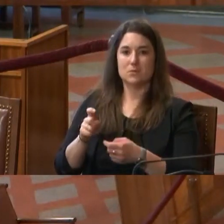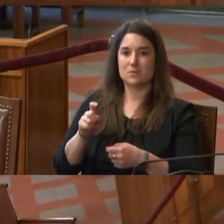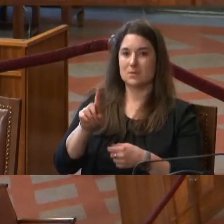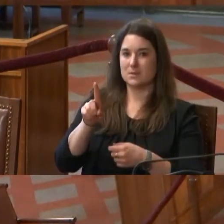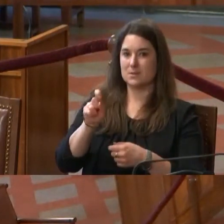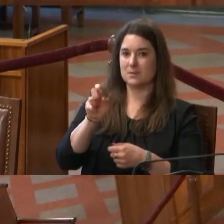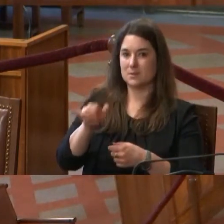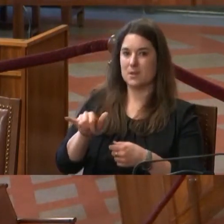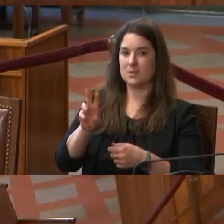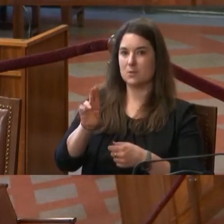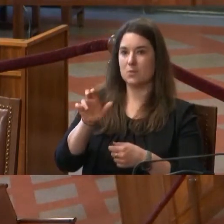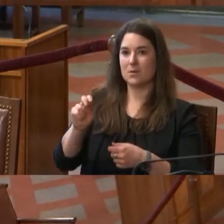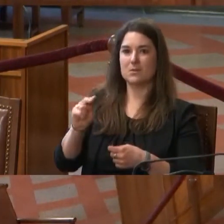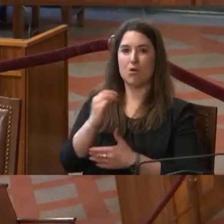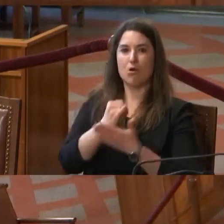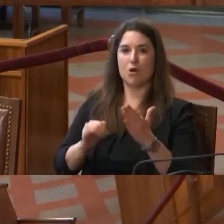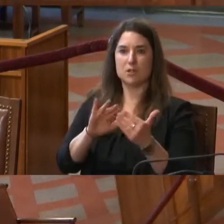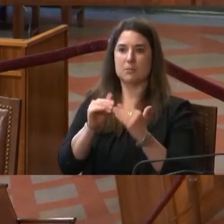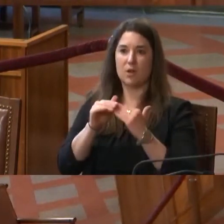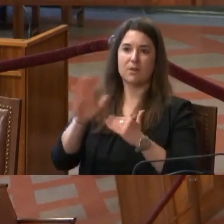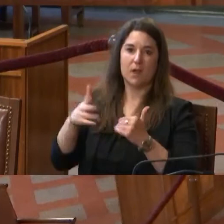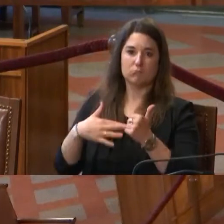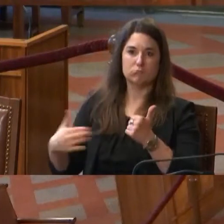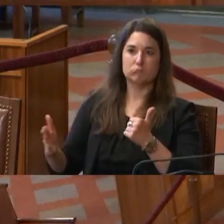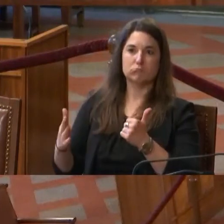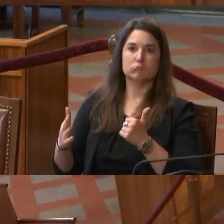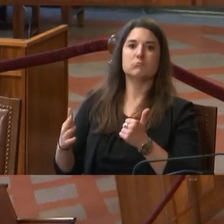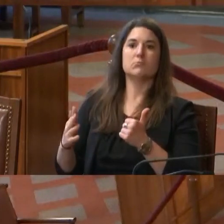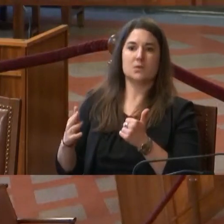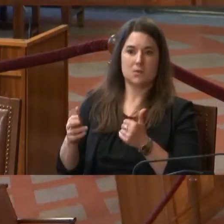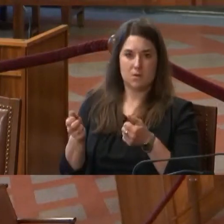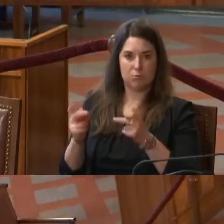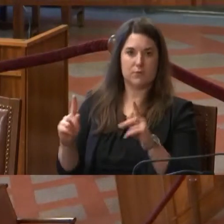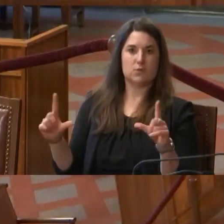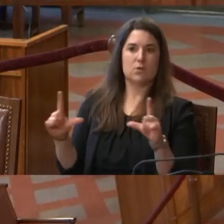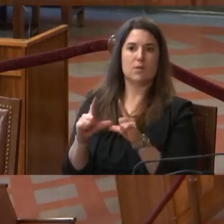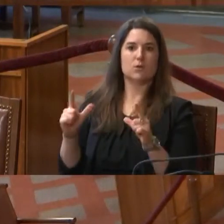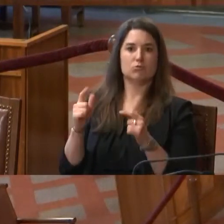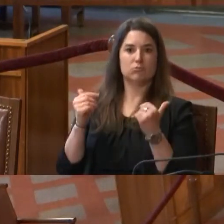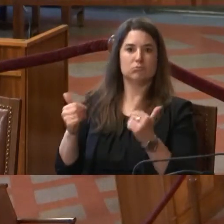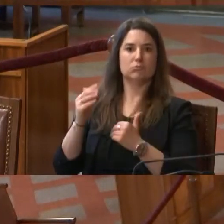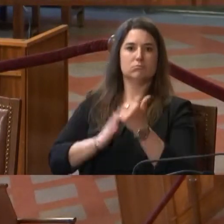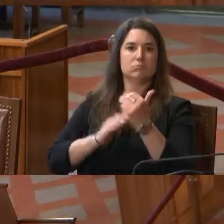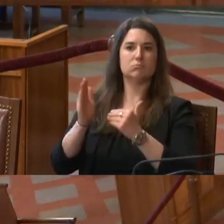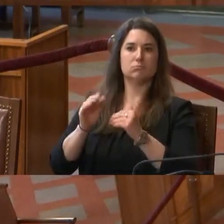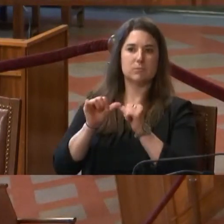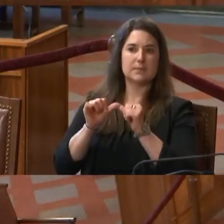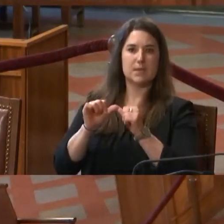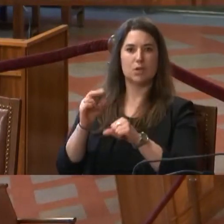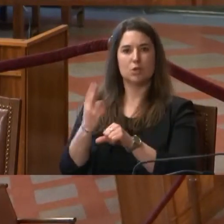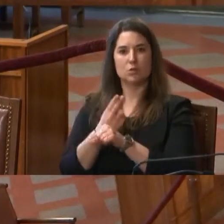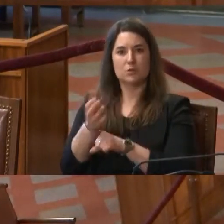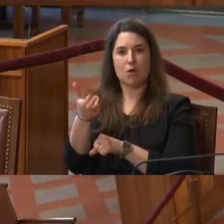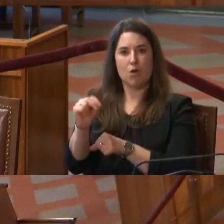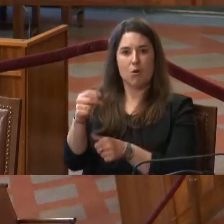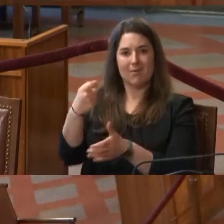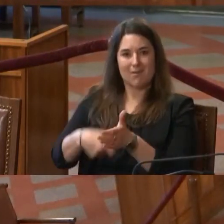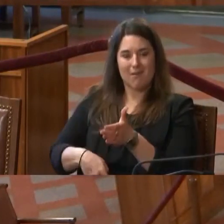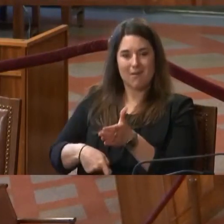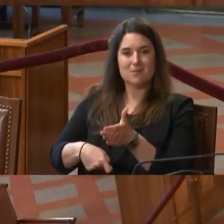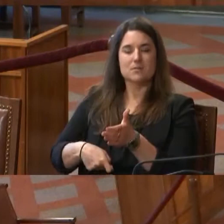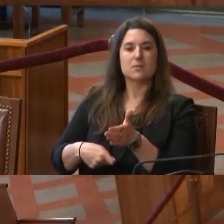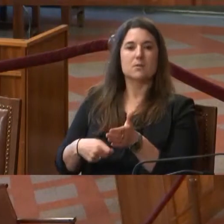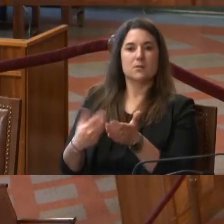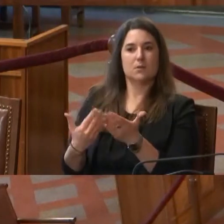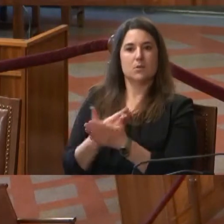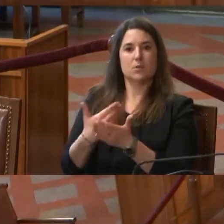Wilson Artist Community their successors and assign the privilege and license to construct, maintain, and use at their own cost and expense